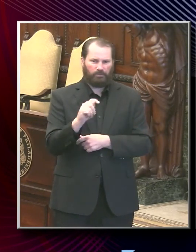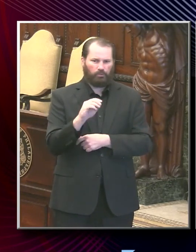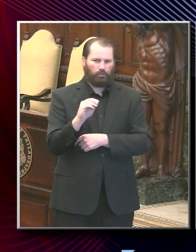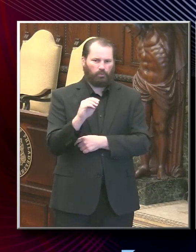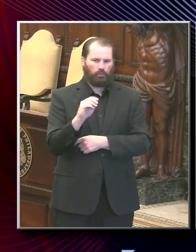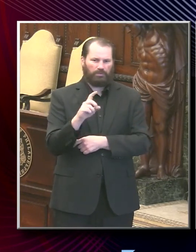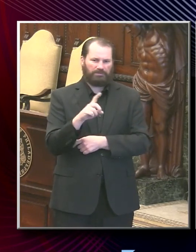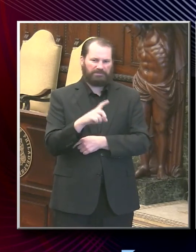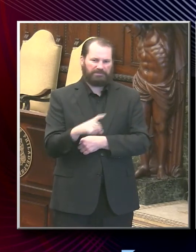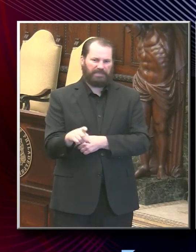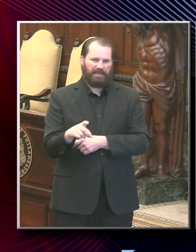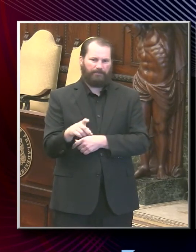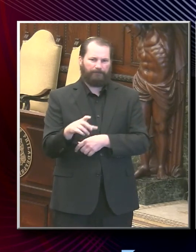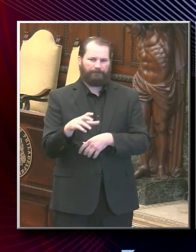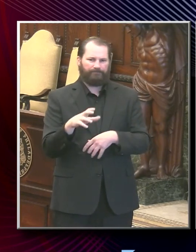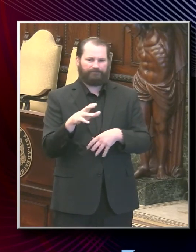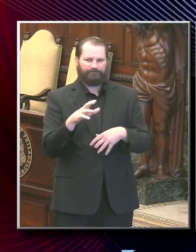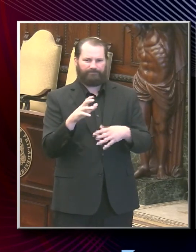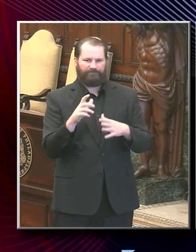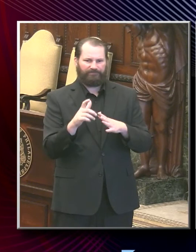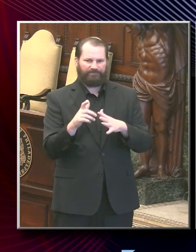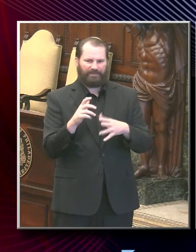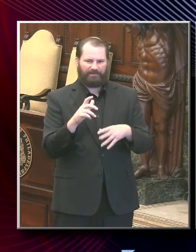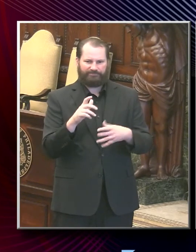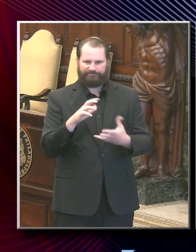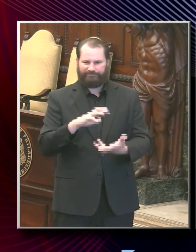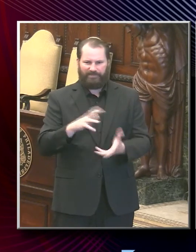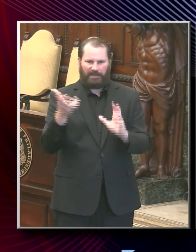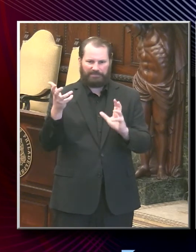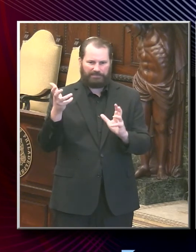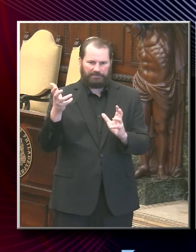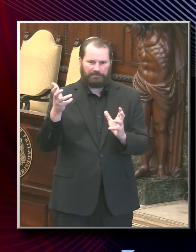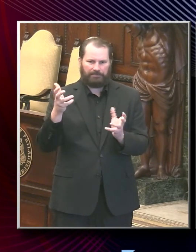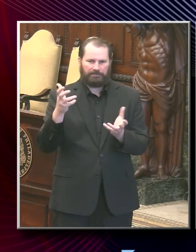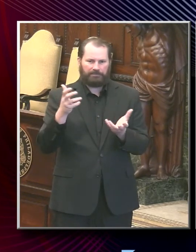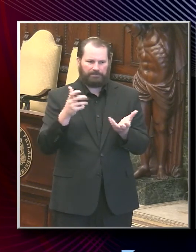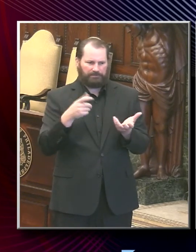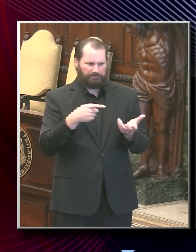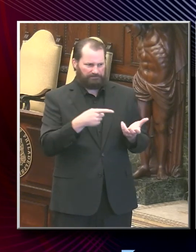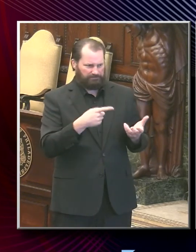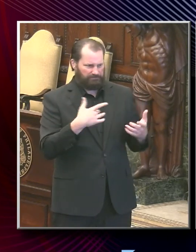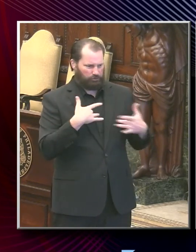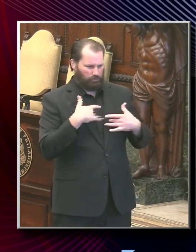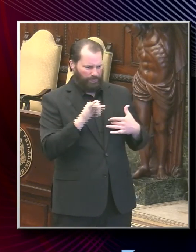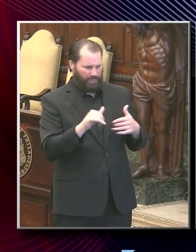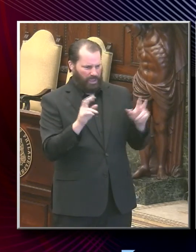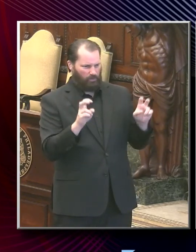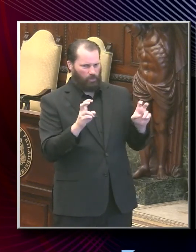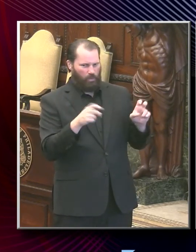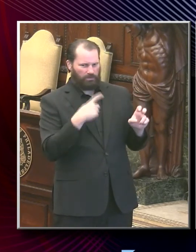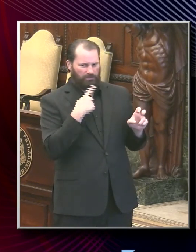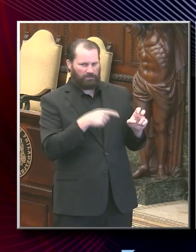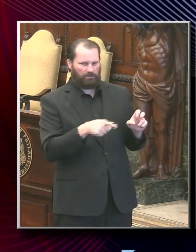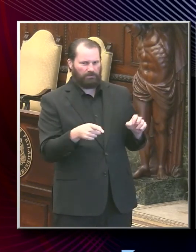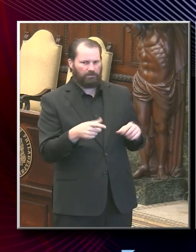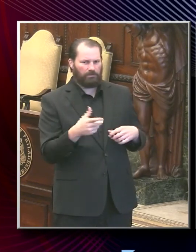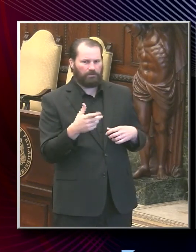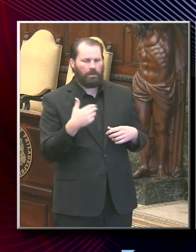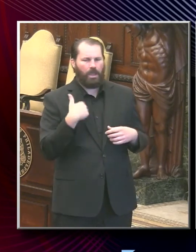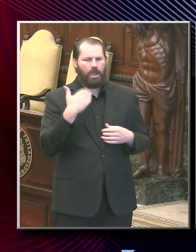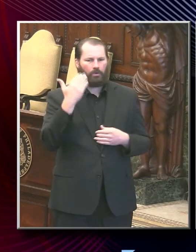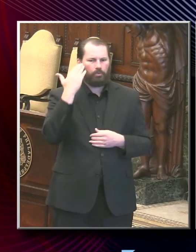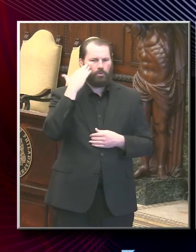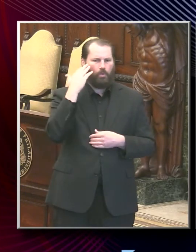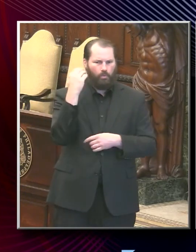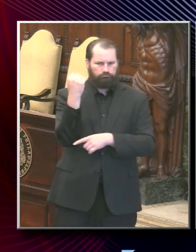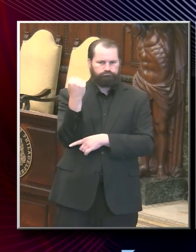worried about this? Sure. So we're certainly aware of the protest, and I will say the protests over the last